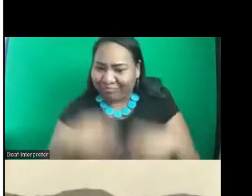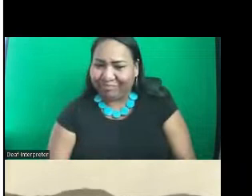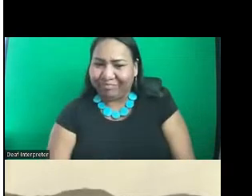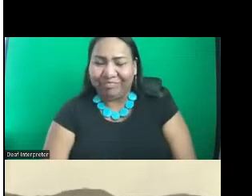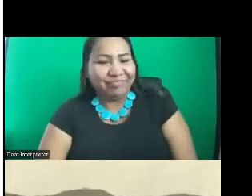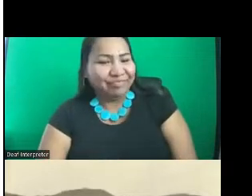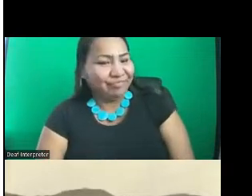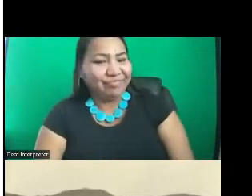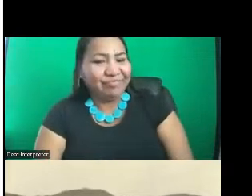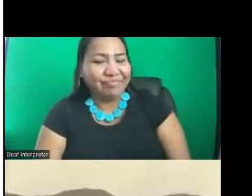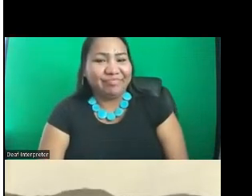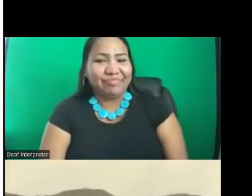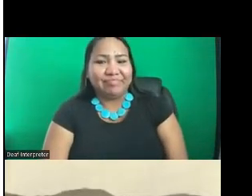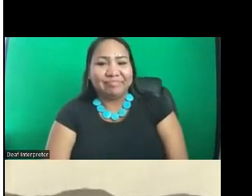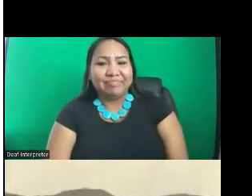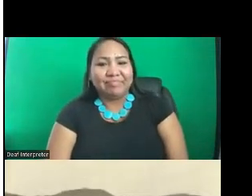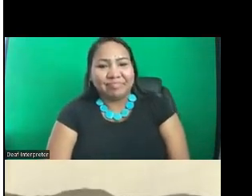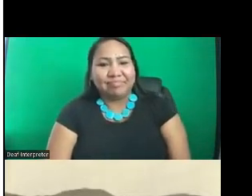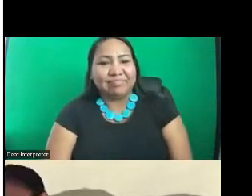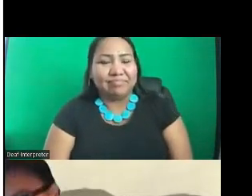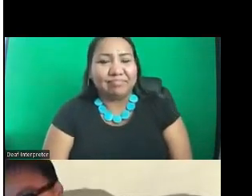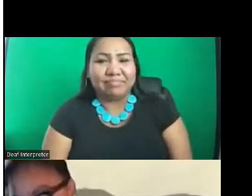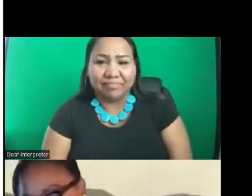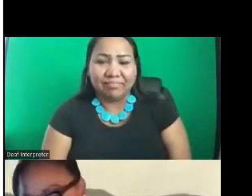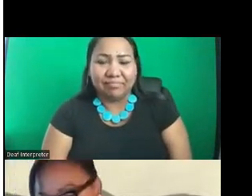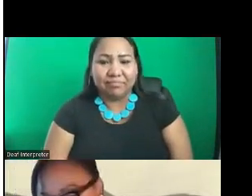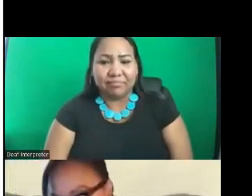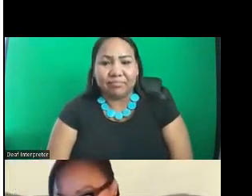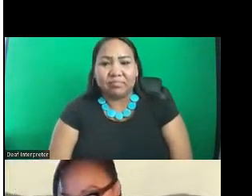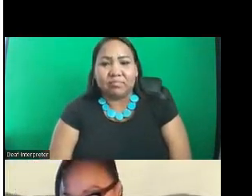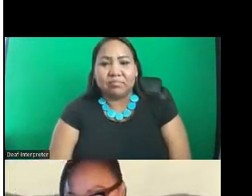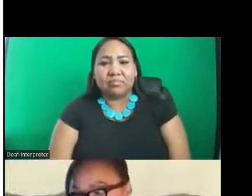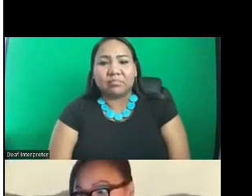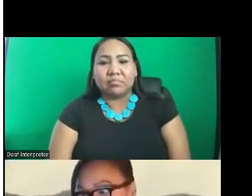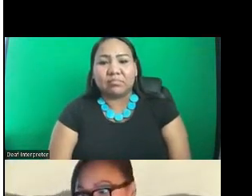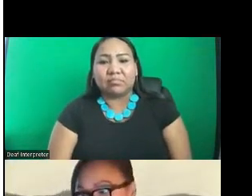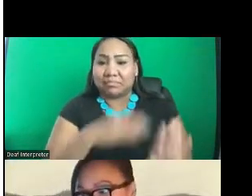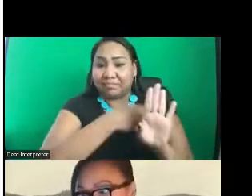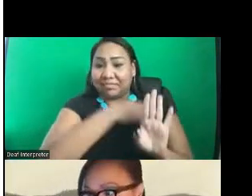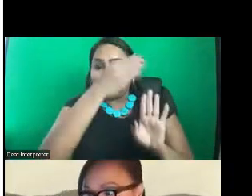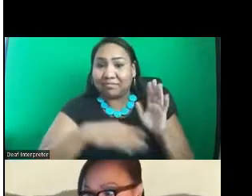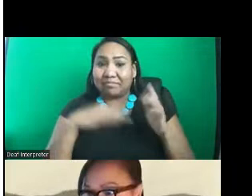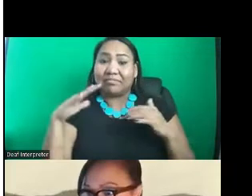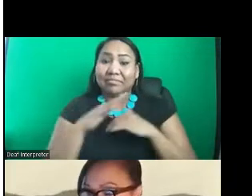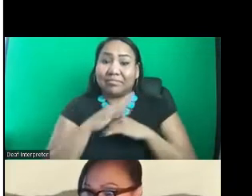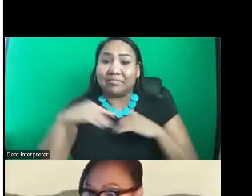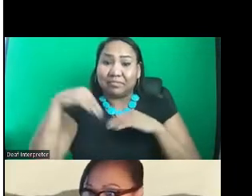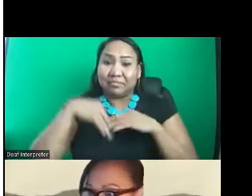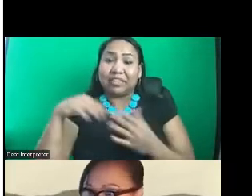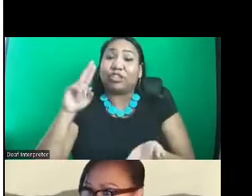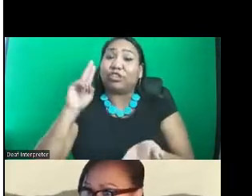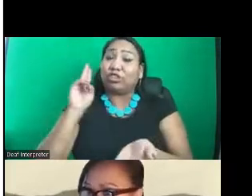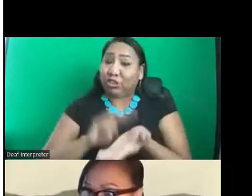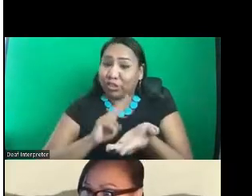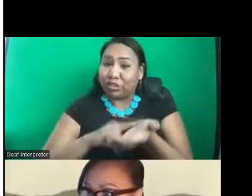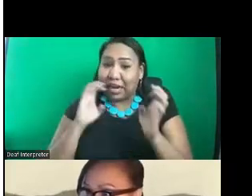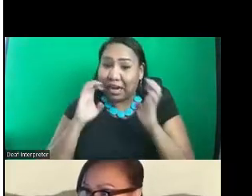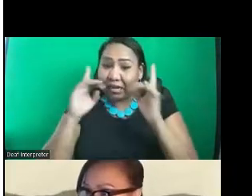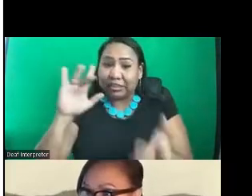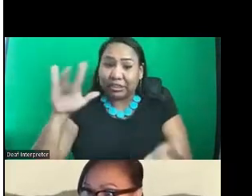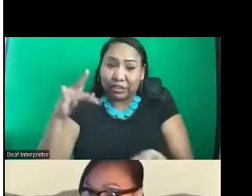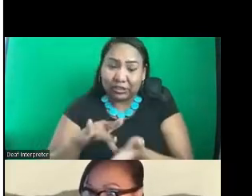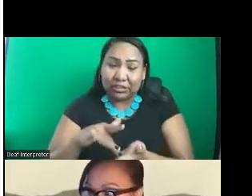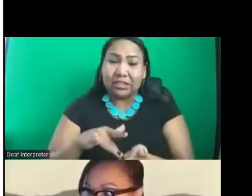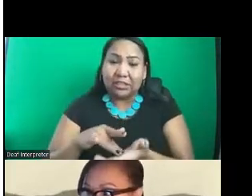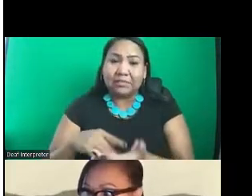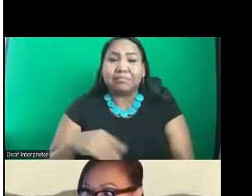Next slide, please. Native American Nursing Education Center. Now, these are the 7 traditional values